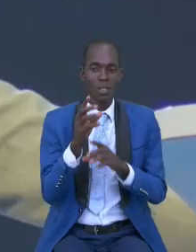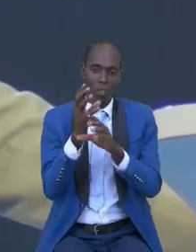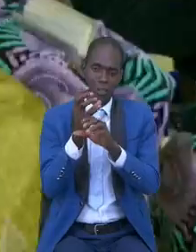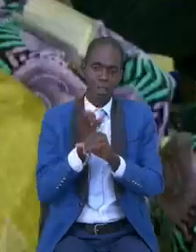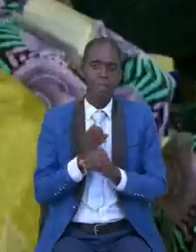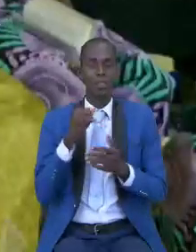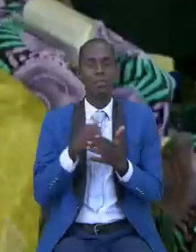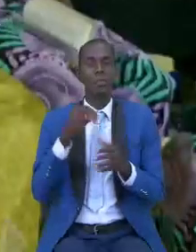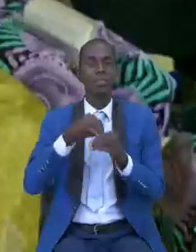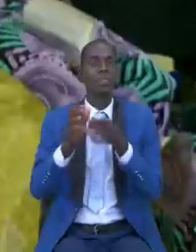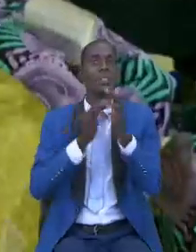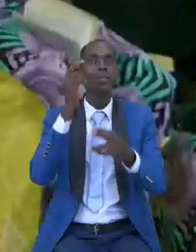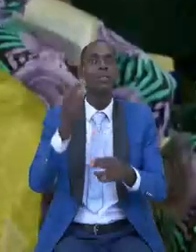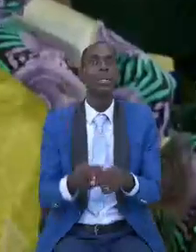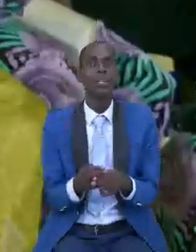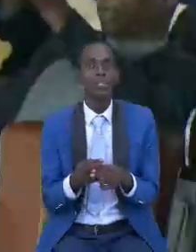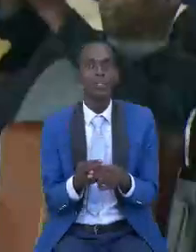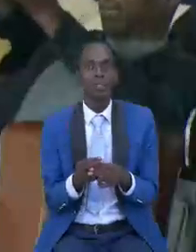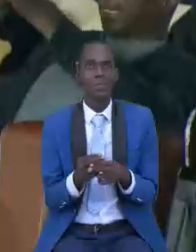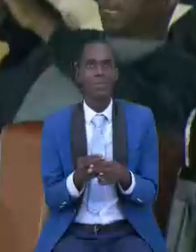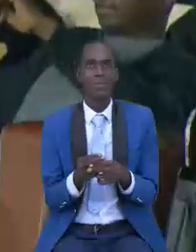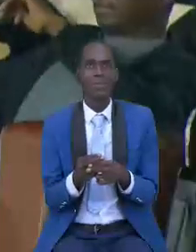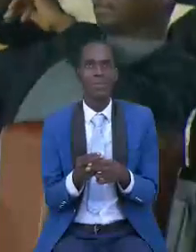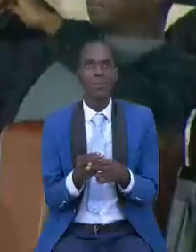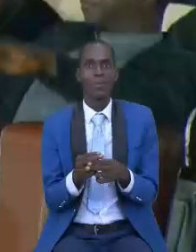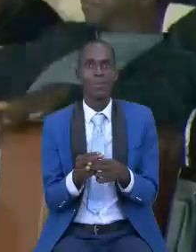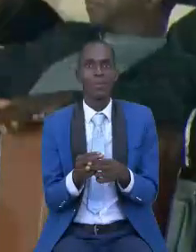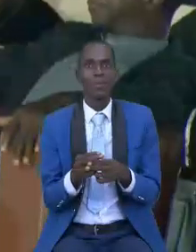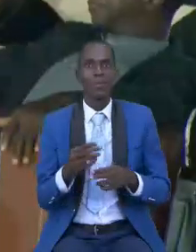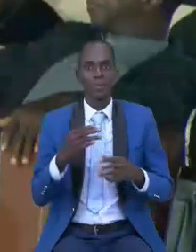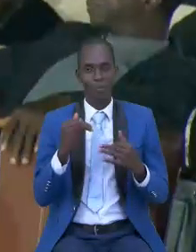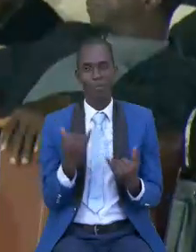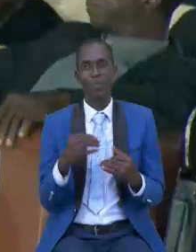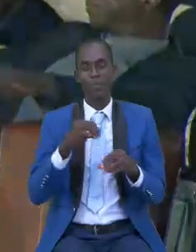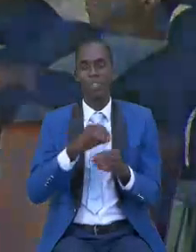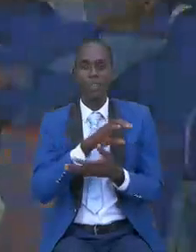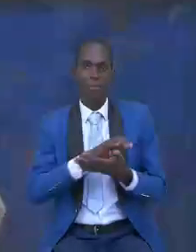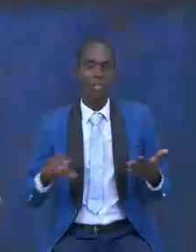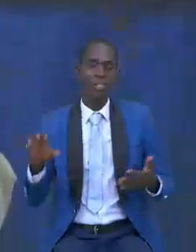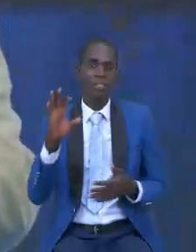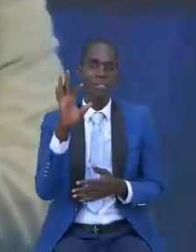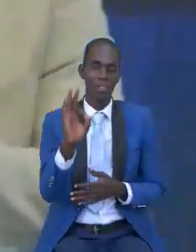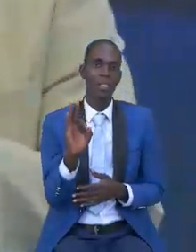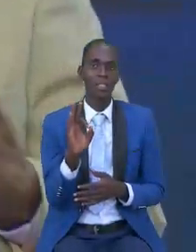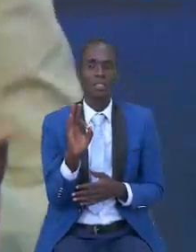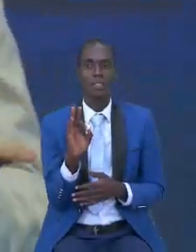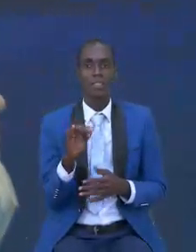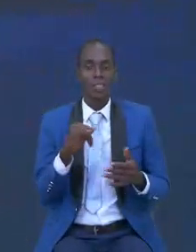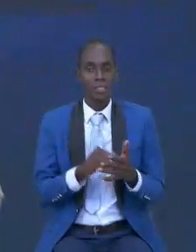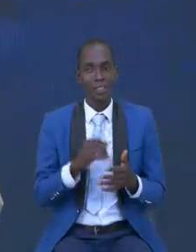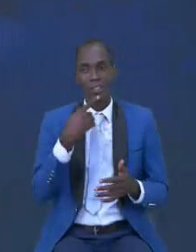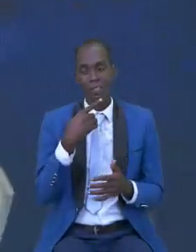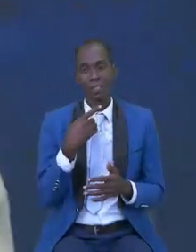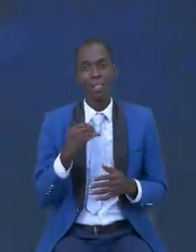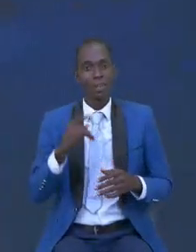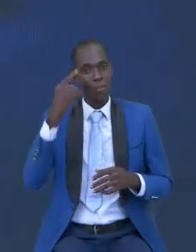it in Jesus' name. Look at verse 9. In verse 9, it says, for I am